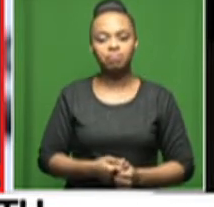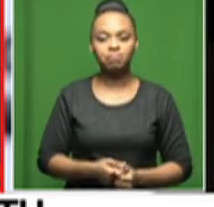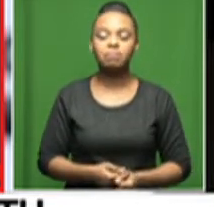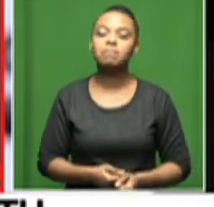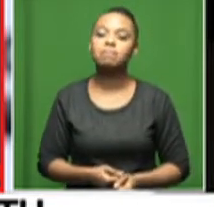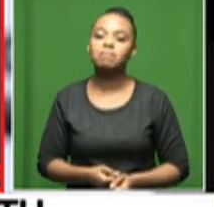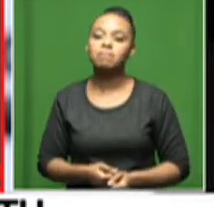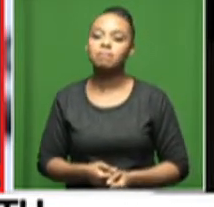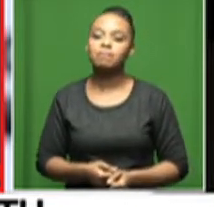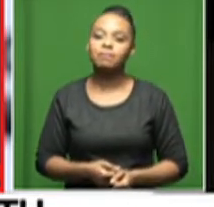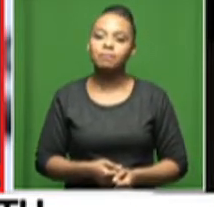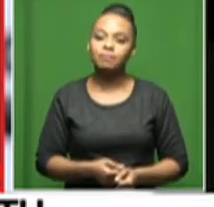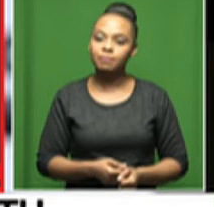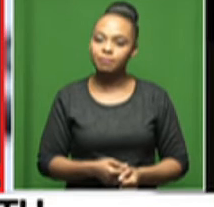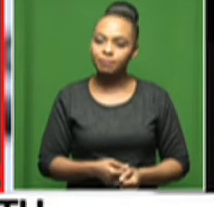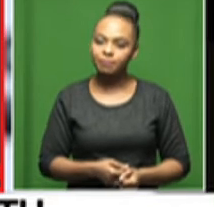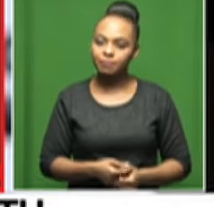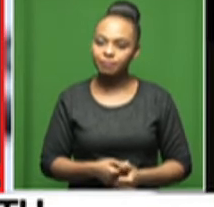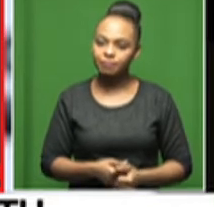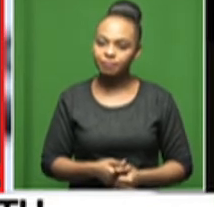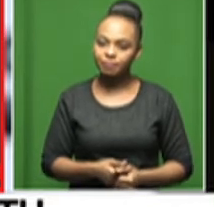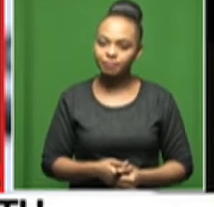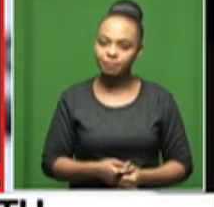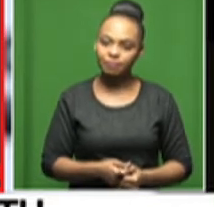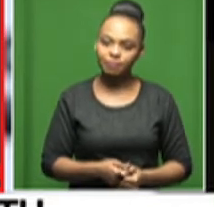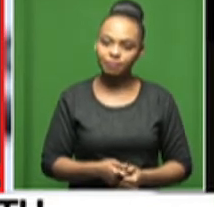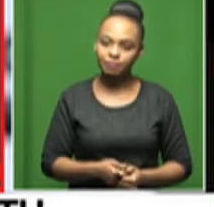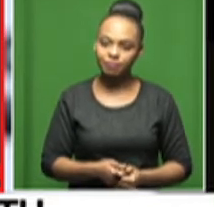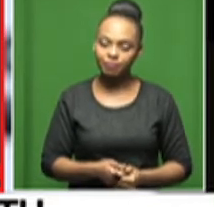to look into